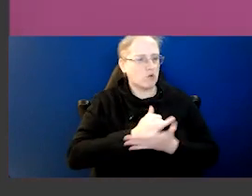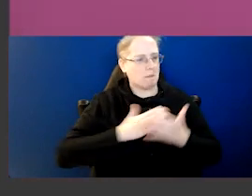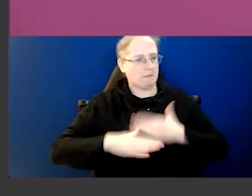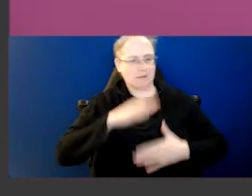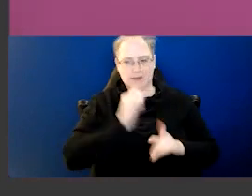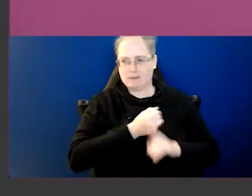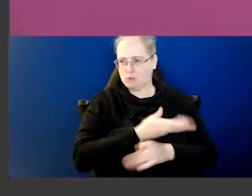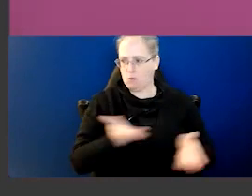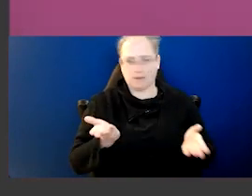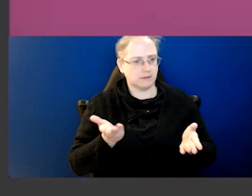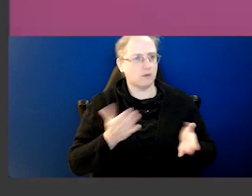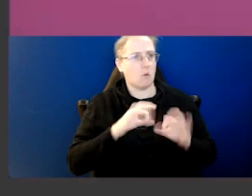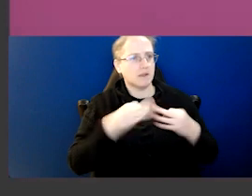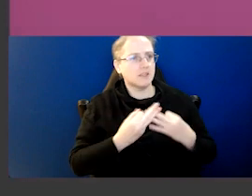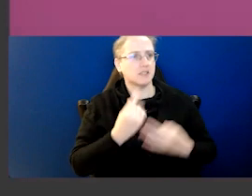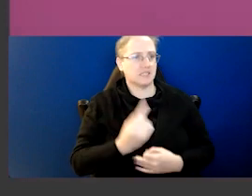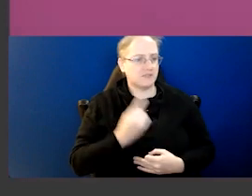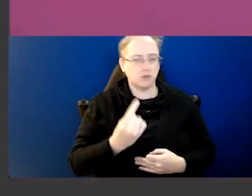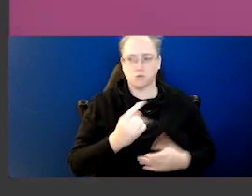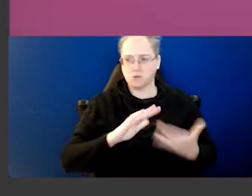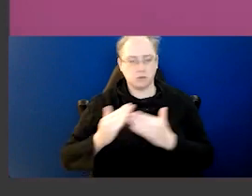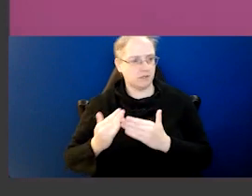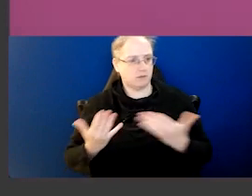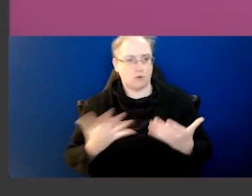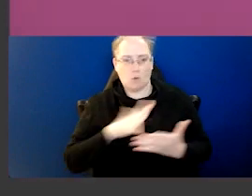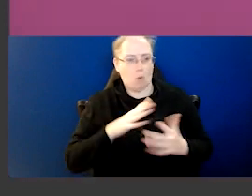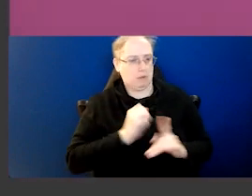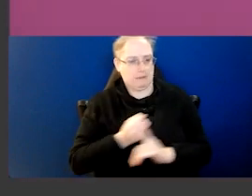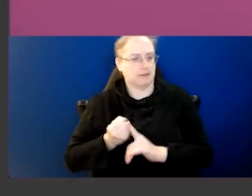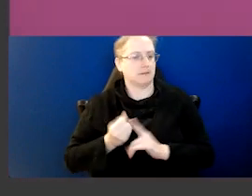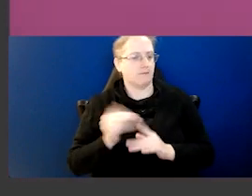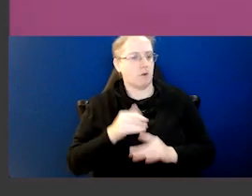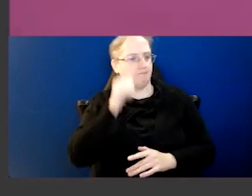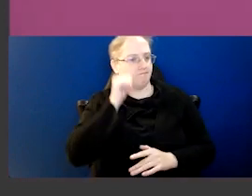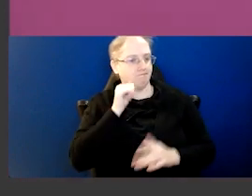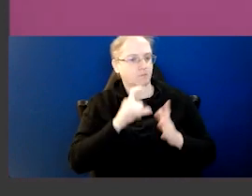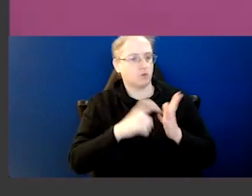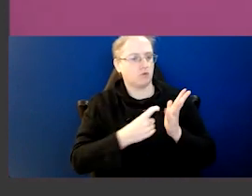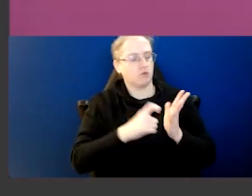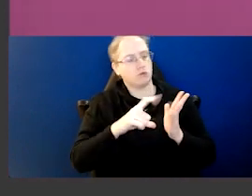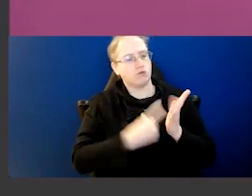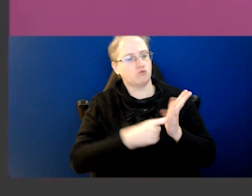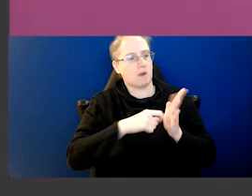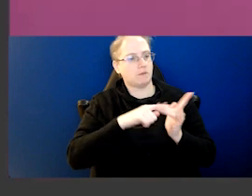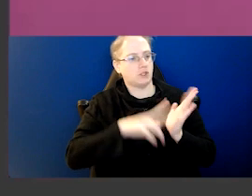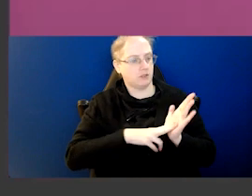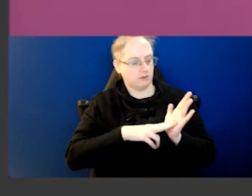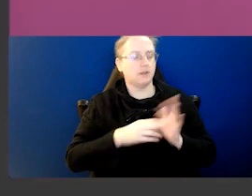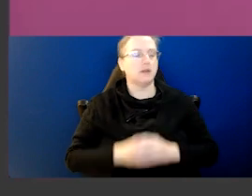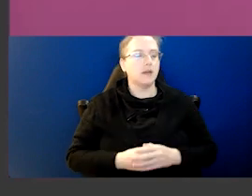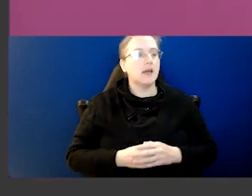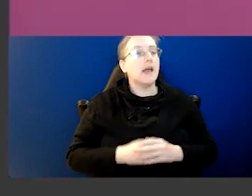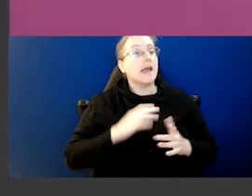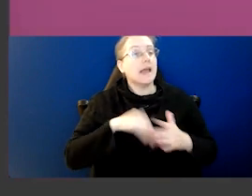Organisations, individuals and communities can all be subject to corruption. Specifically though, corruption in the public sector leads to a loss